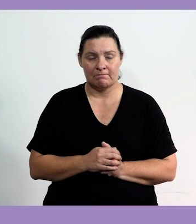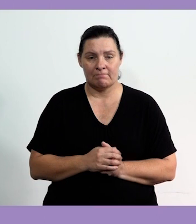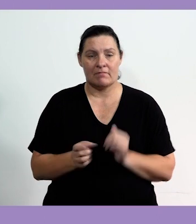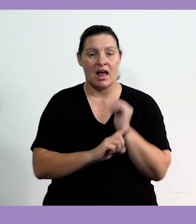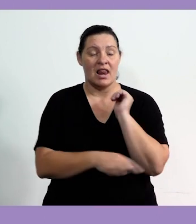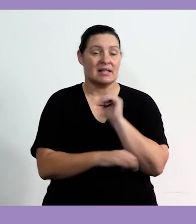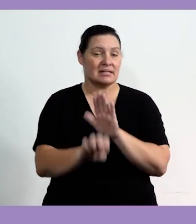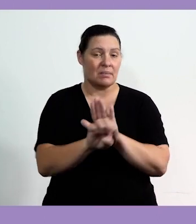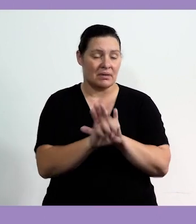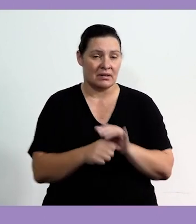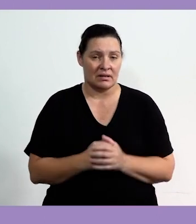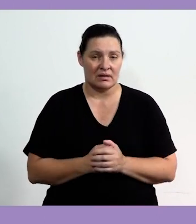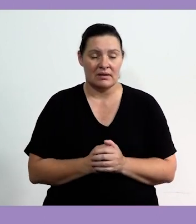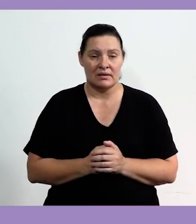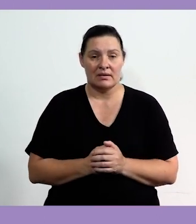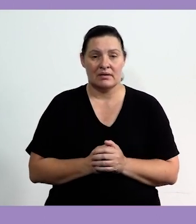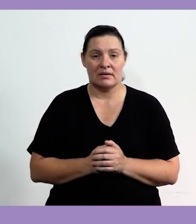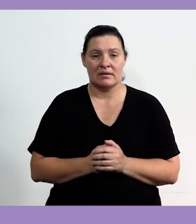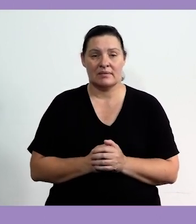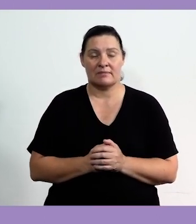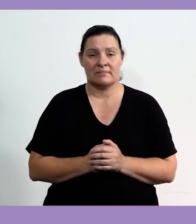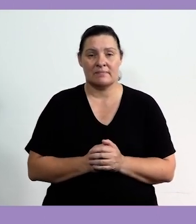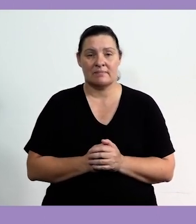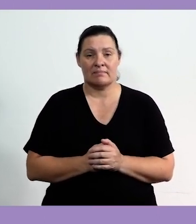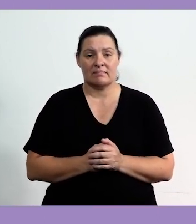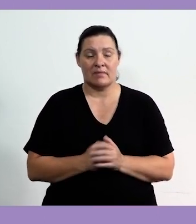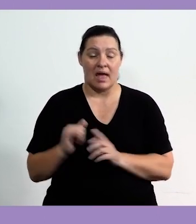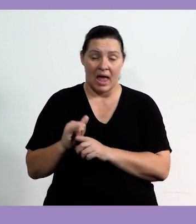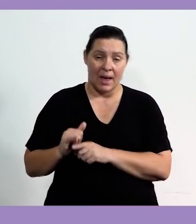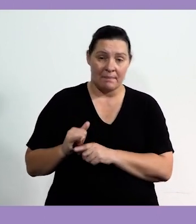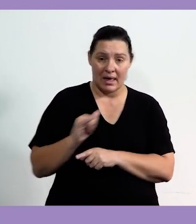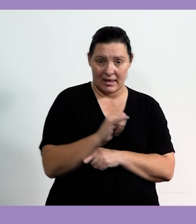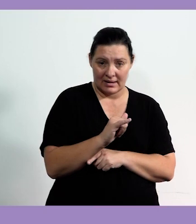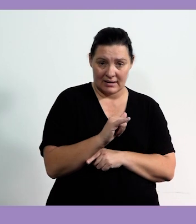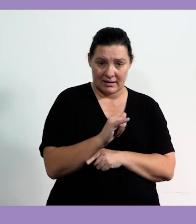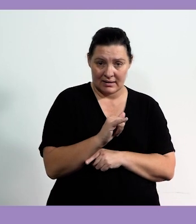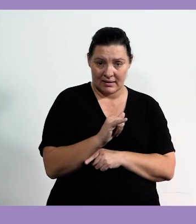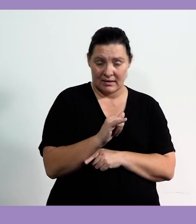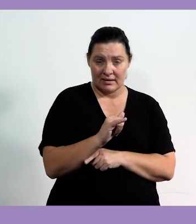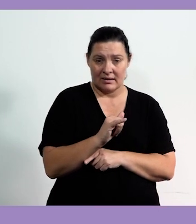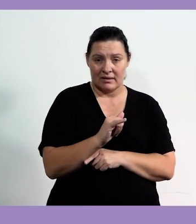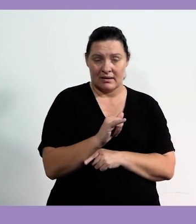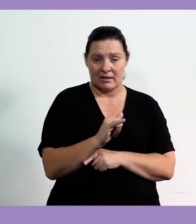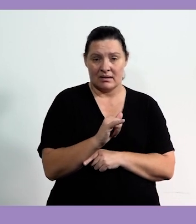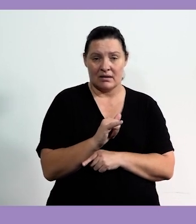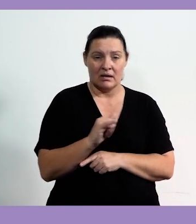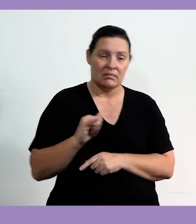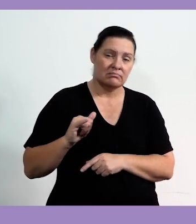notation. Our last example reads, an